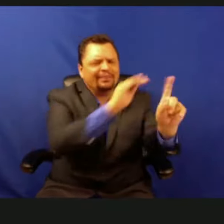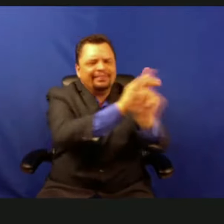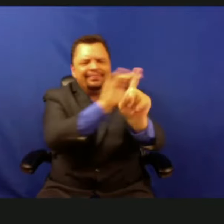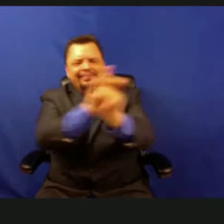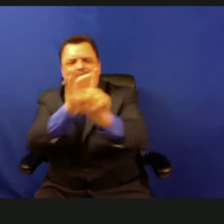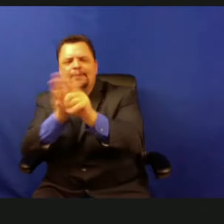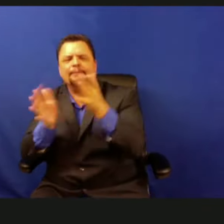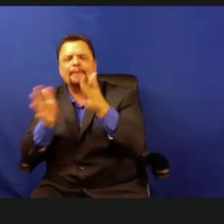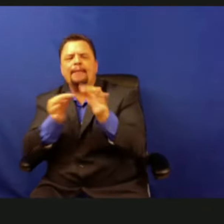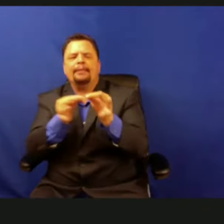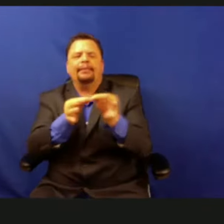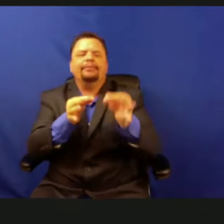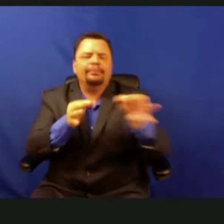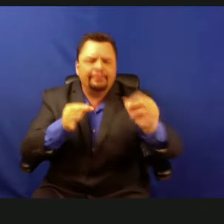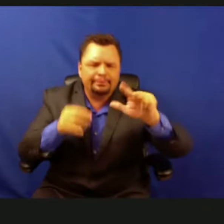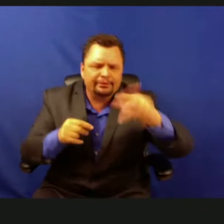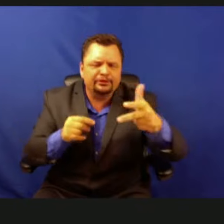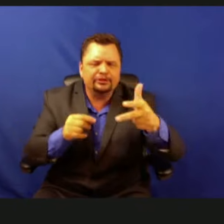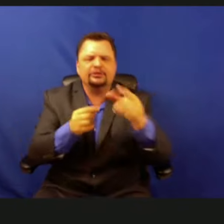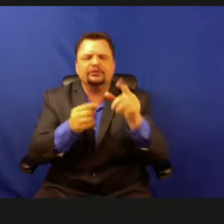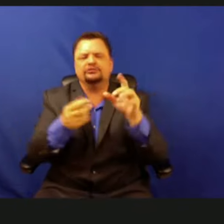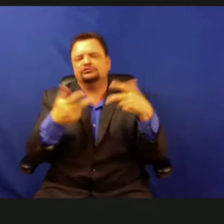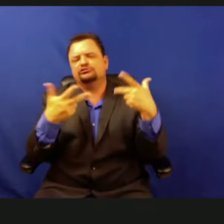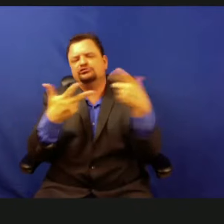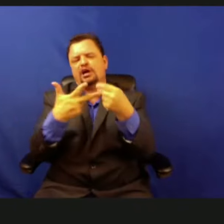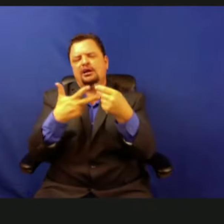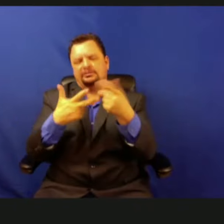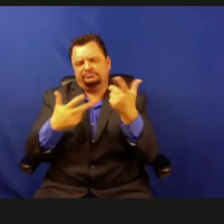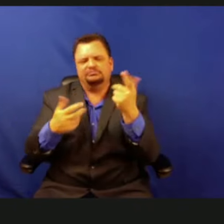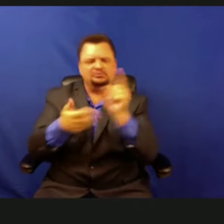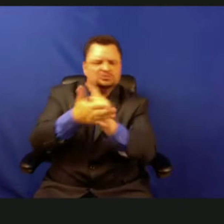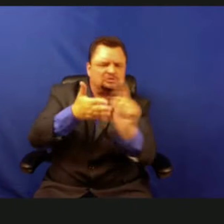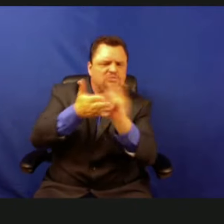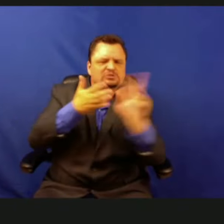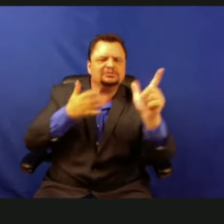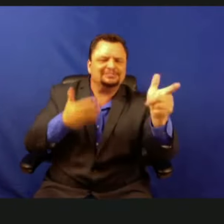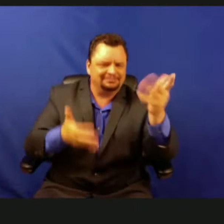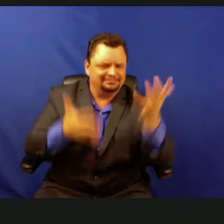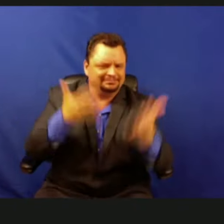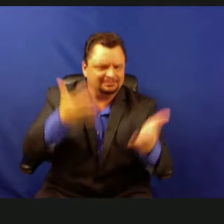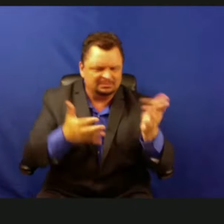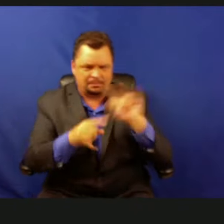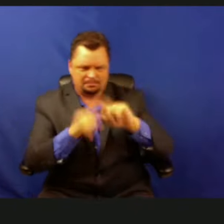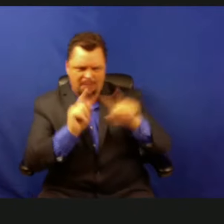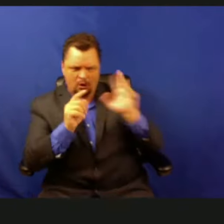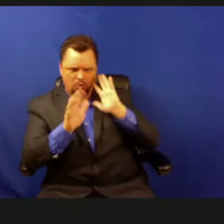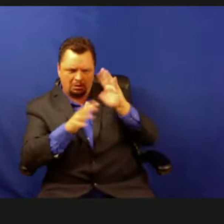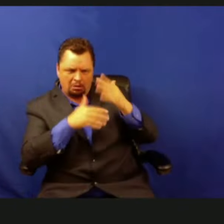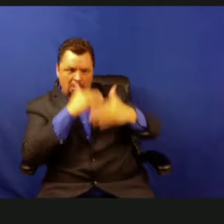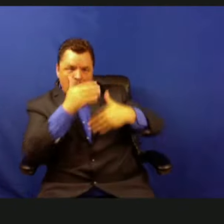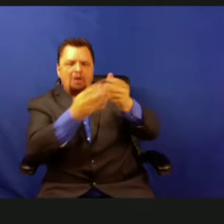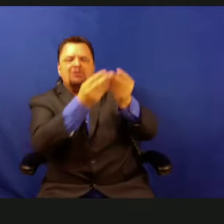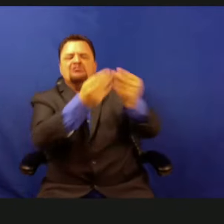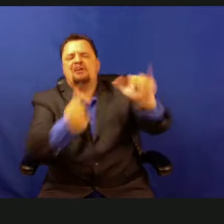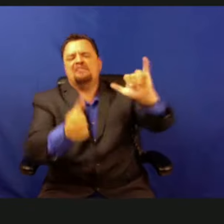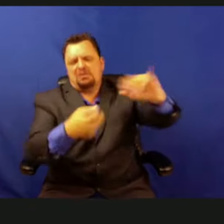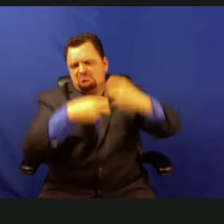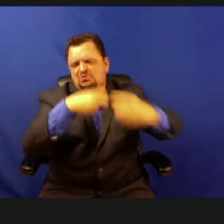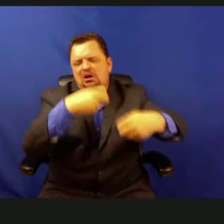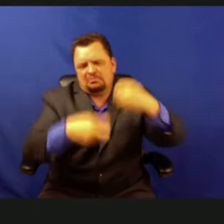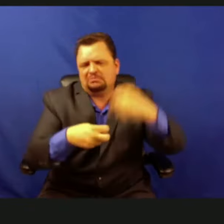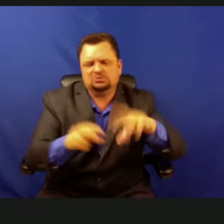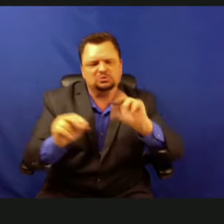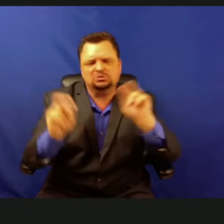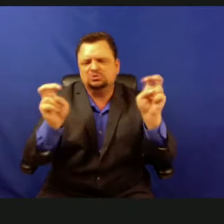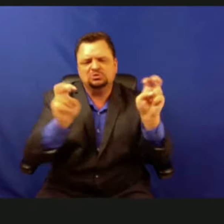resolved relatively shortly given our overall capacity as well. This is truly a pandemic of the unvaccinated.